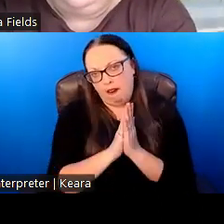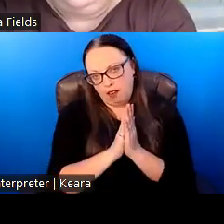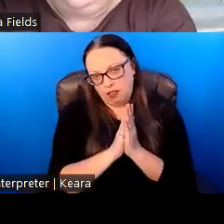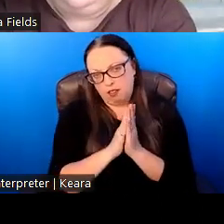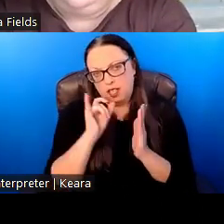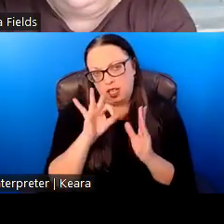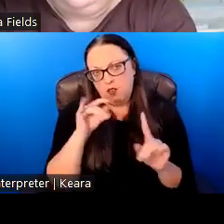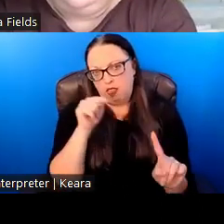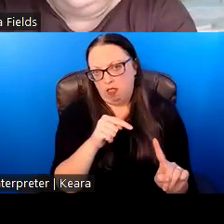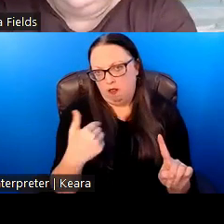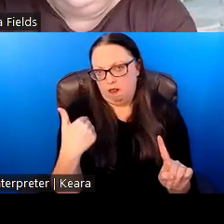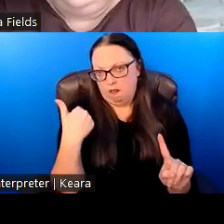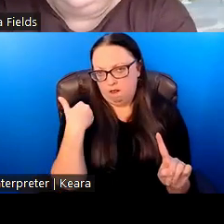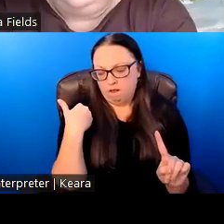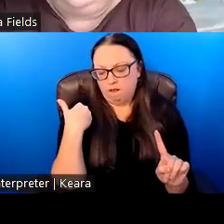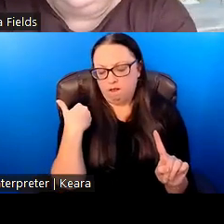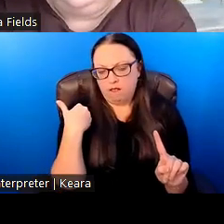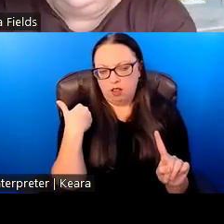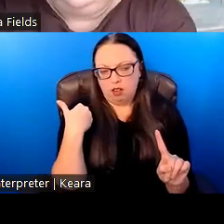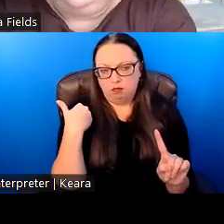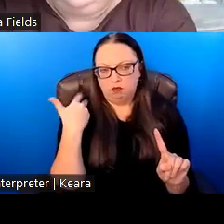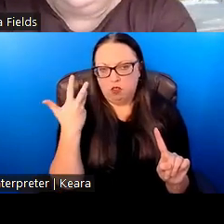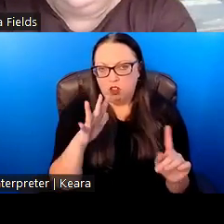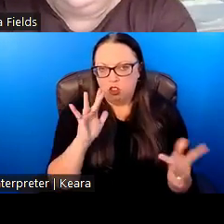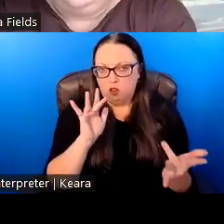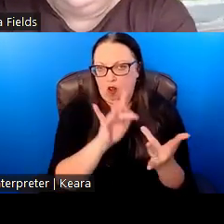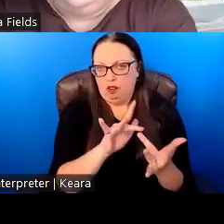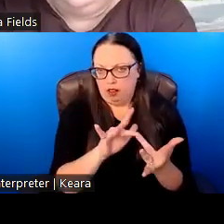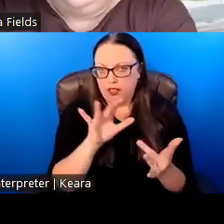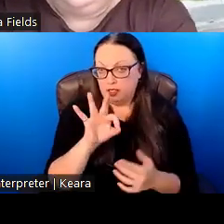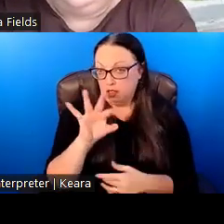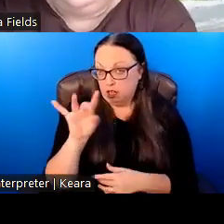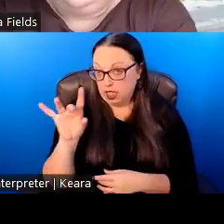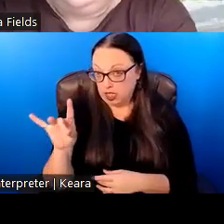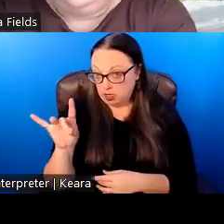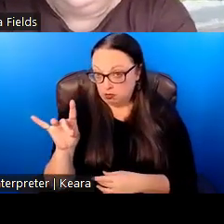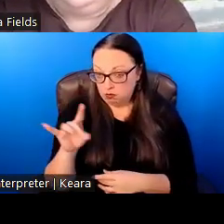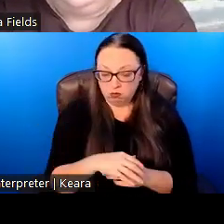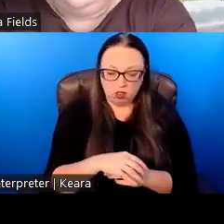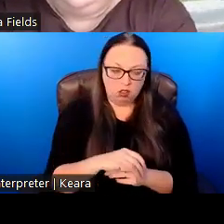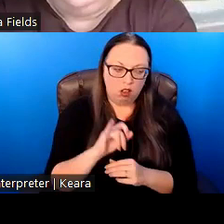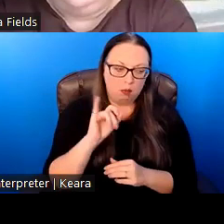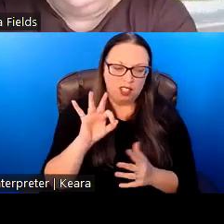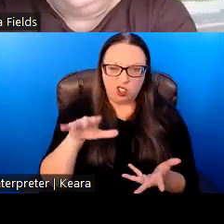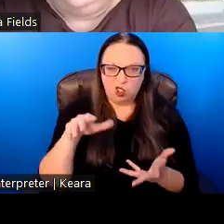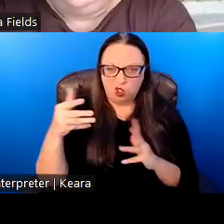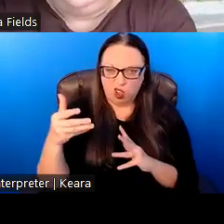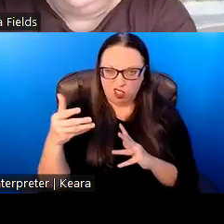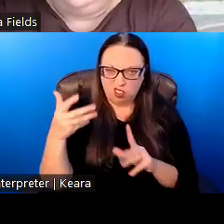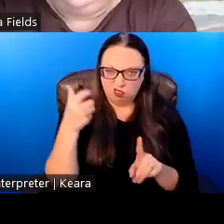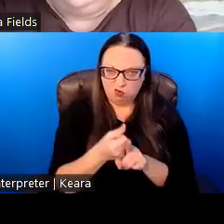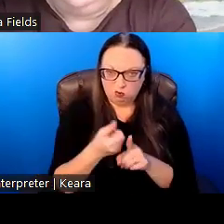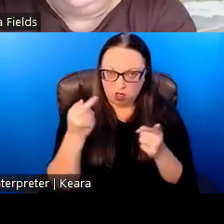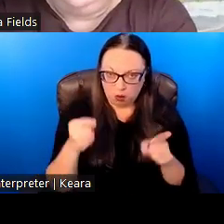they have been in touch with the 988, should they be going through a crisis. Sometimes we have